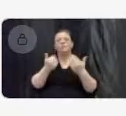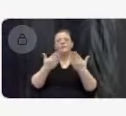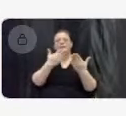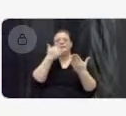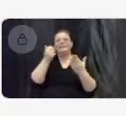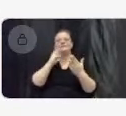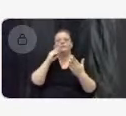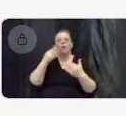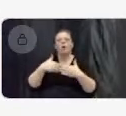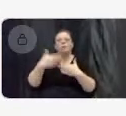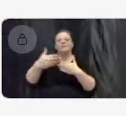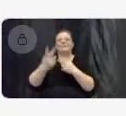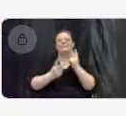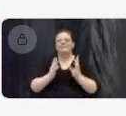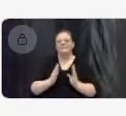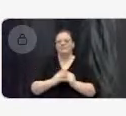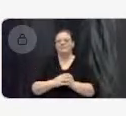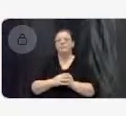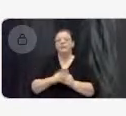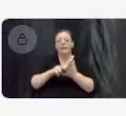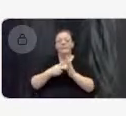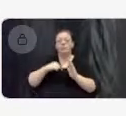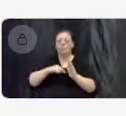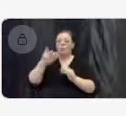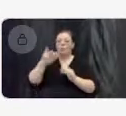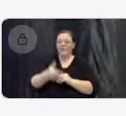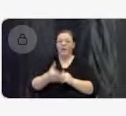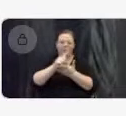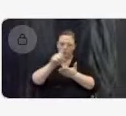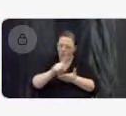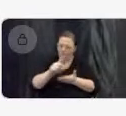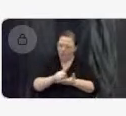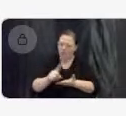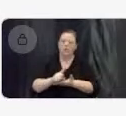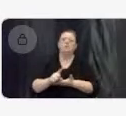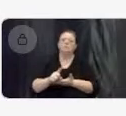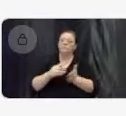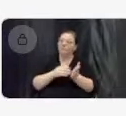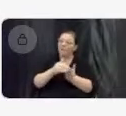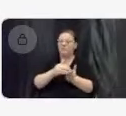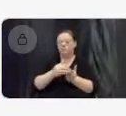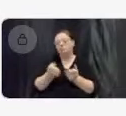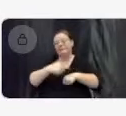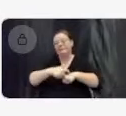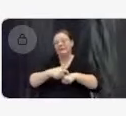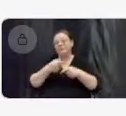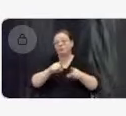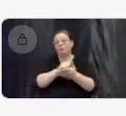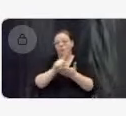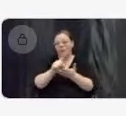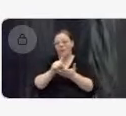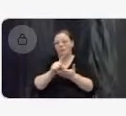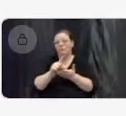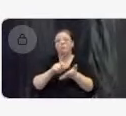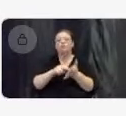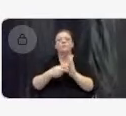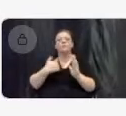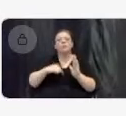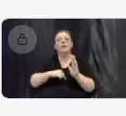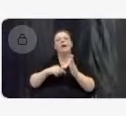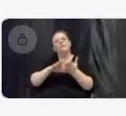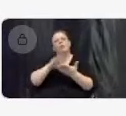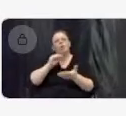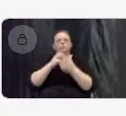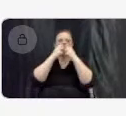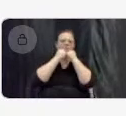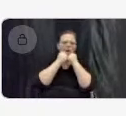guests. This means we are at the property on a weekly basis, often multiple times a week. As a result of this, we have learned to love and